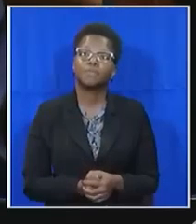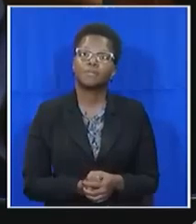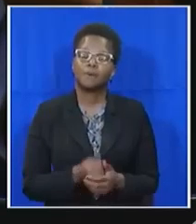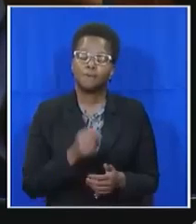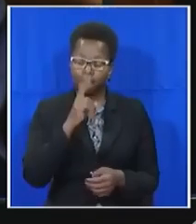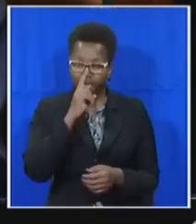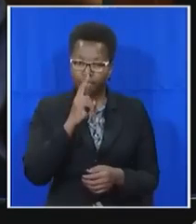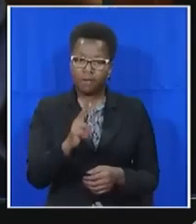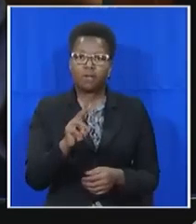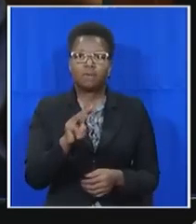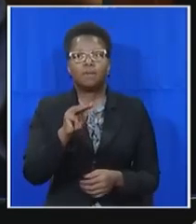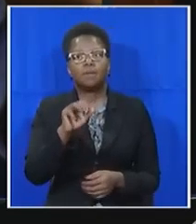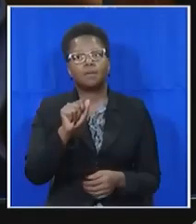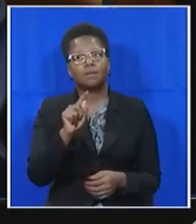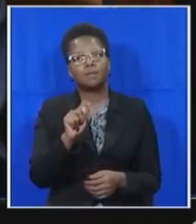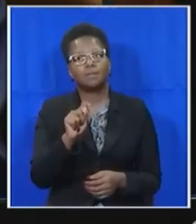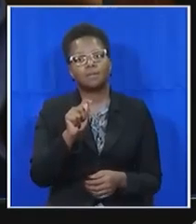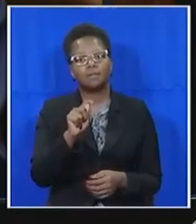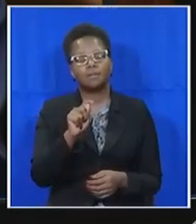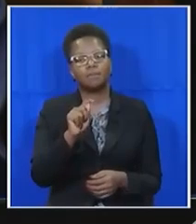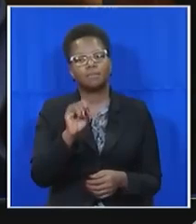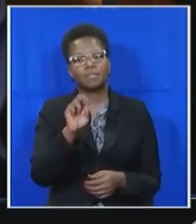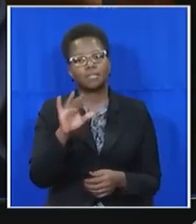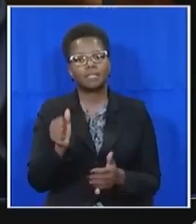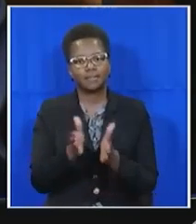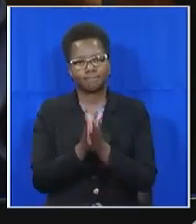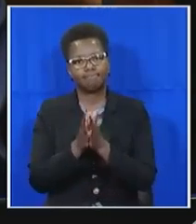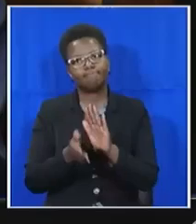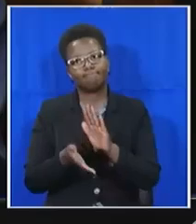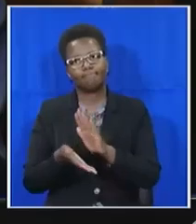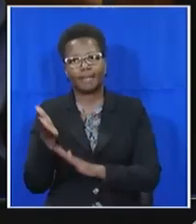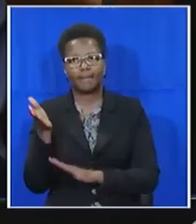Matias, do as I requested you to do.